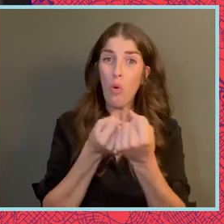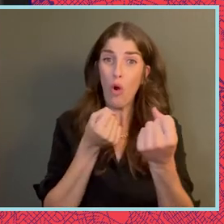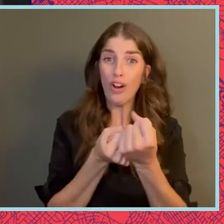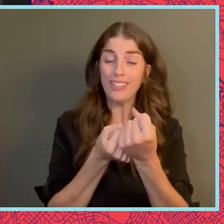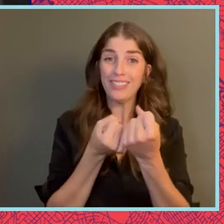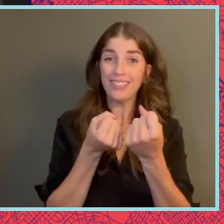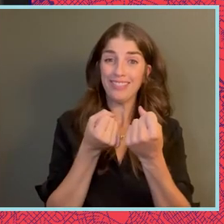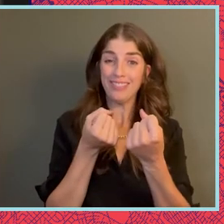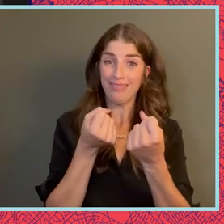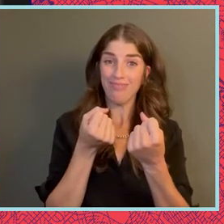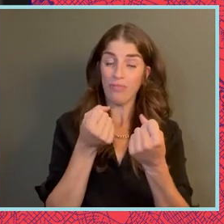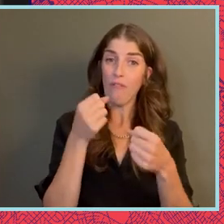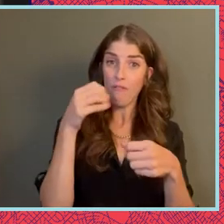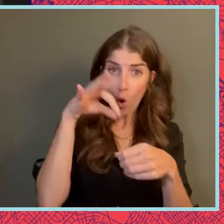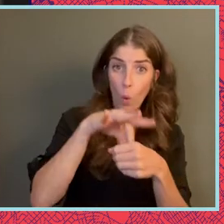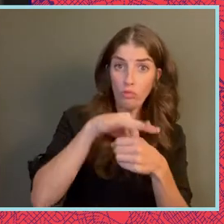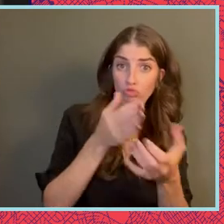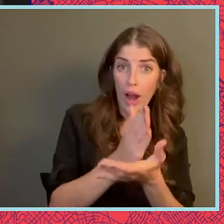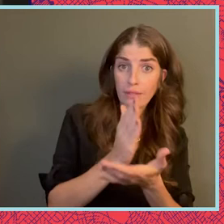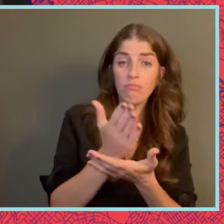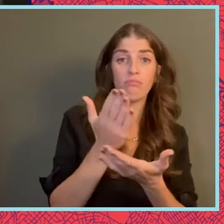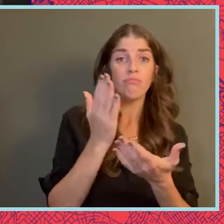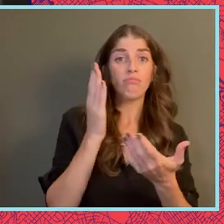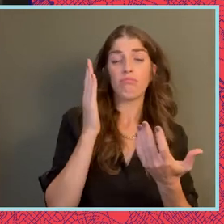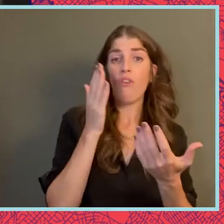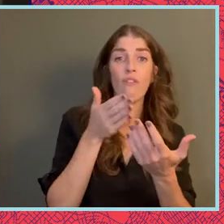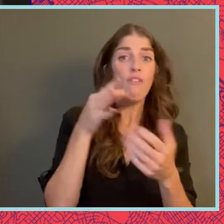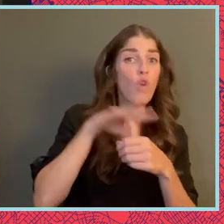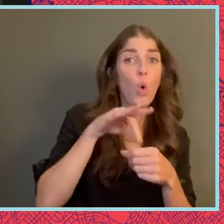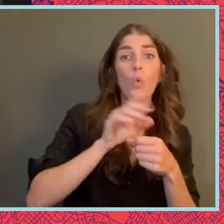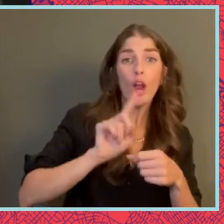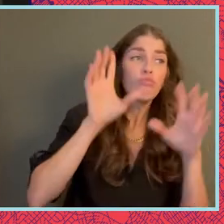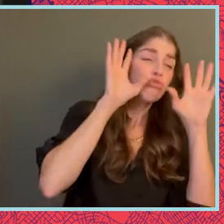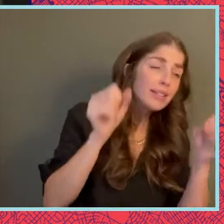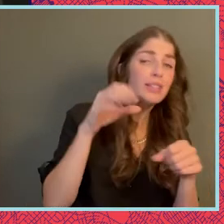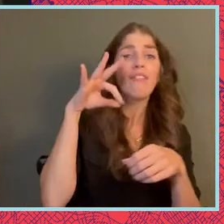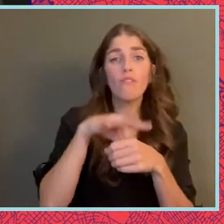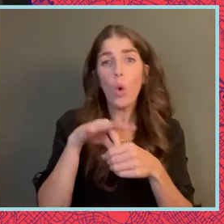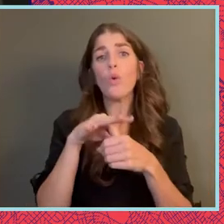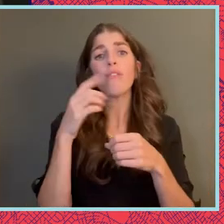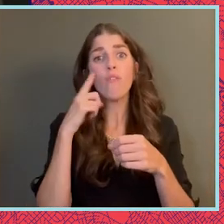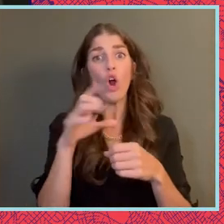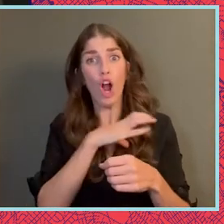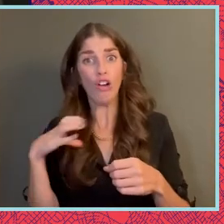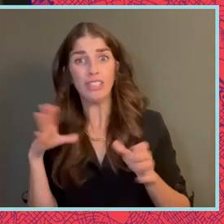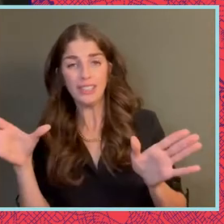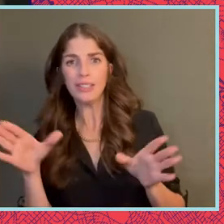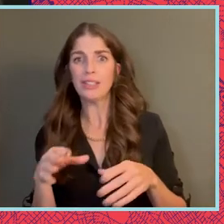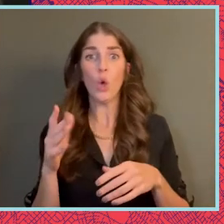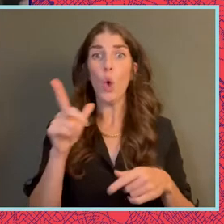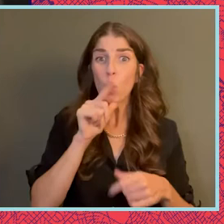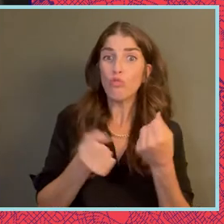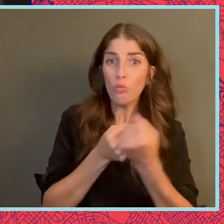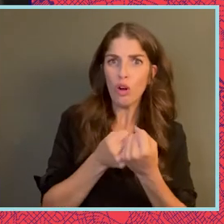vote, not just a vote for president, not just a vote for local government, but a vote in Congress for D.C. were Republicans.